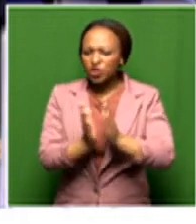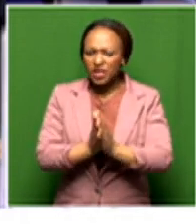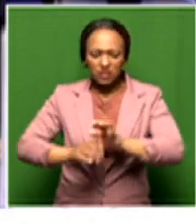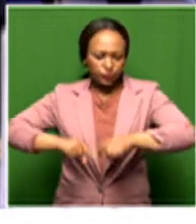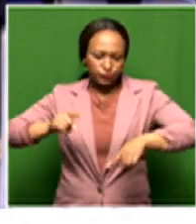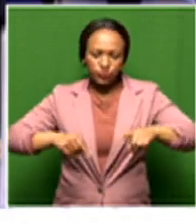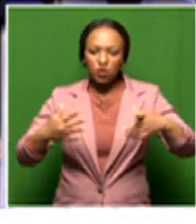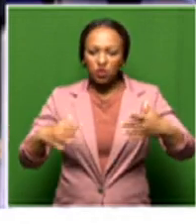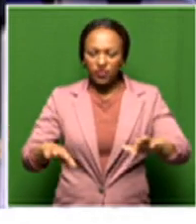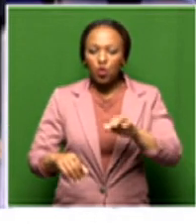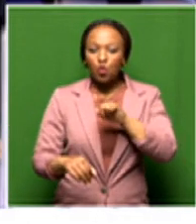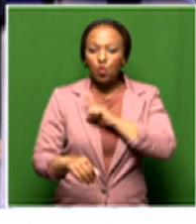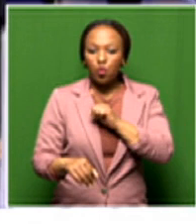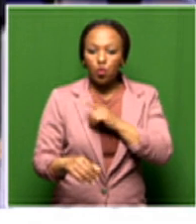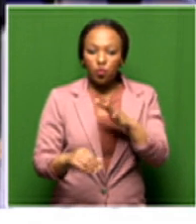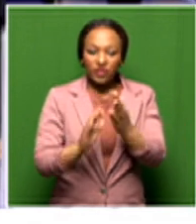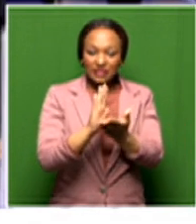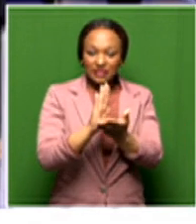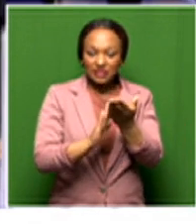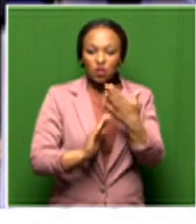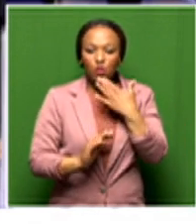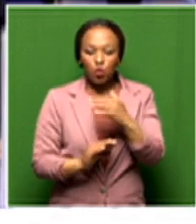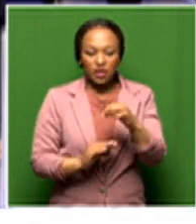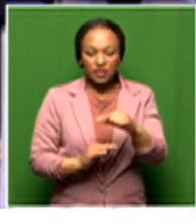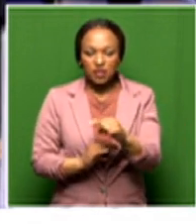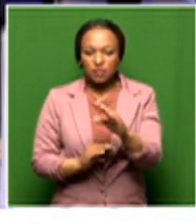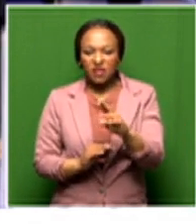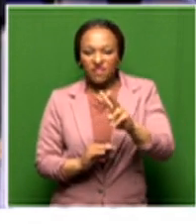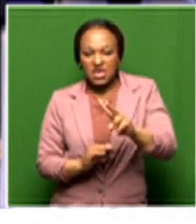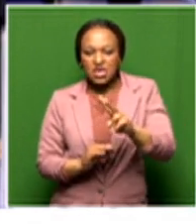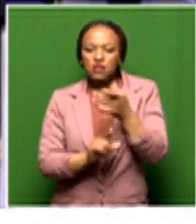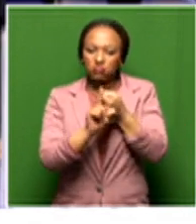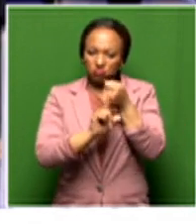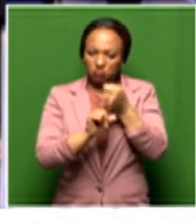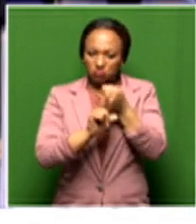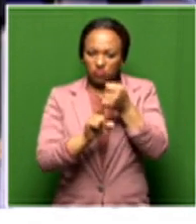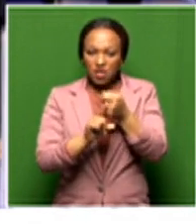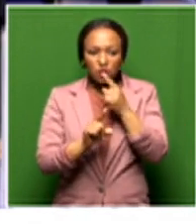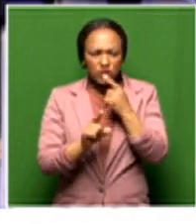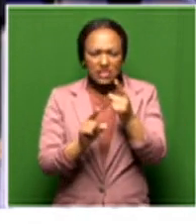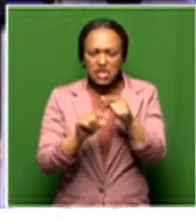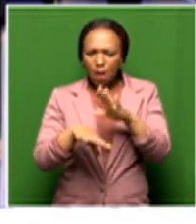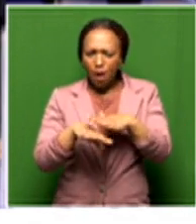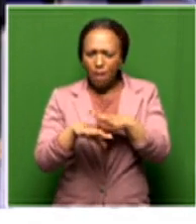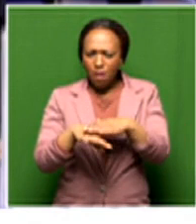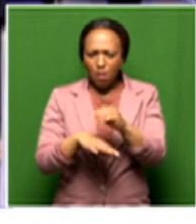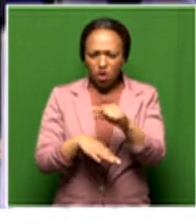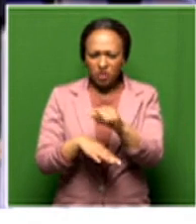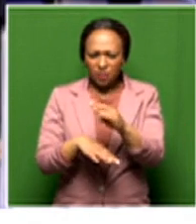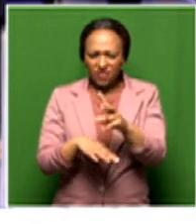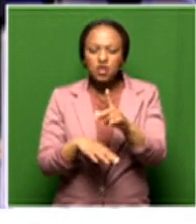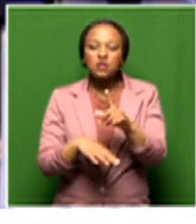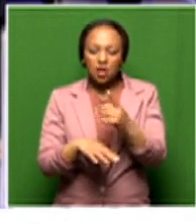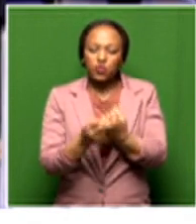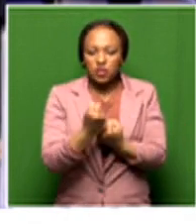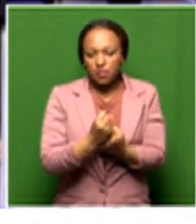support around the increasing gender-based violence scourge that we are seeing. And so the